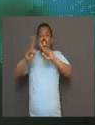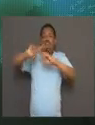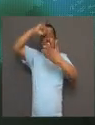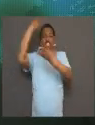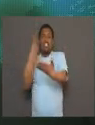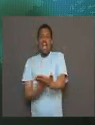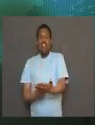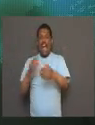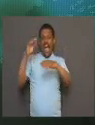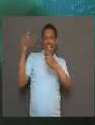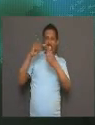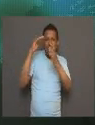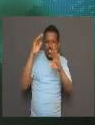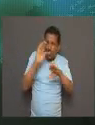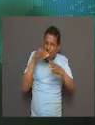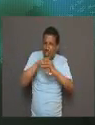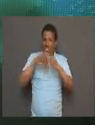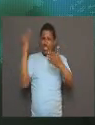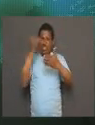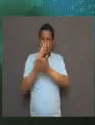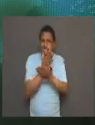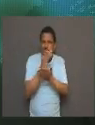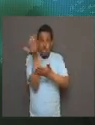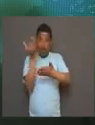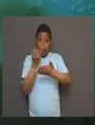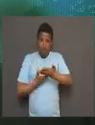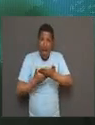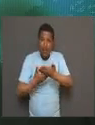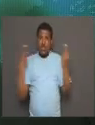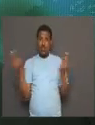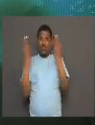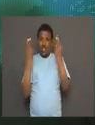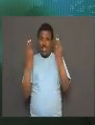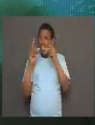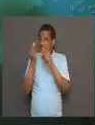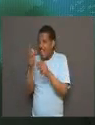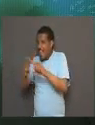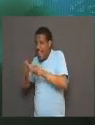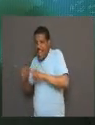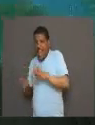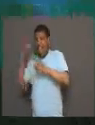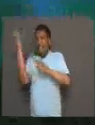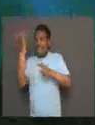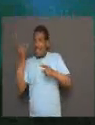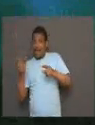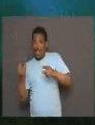into distribution maps using various diagrammatic